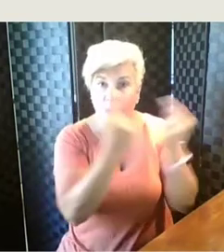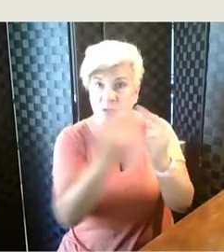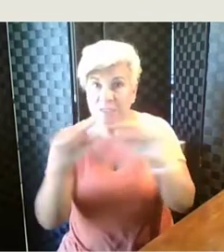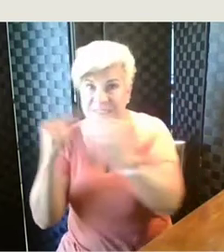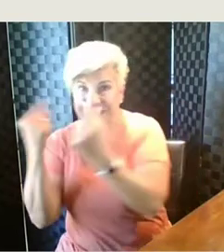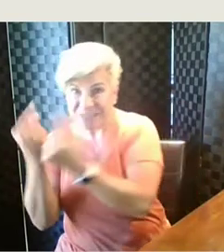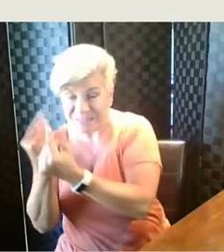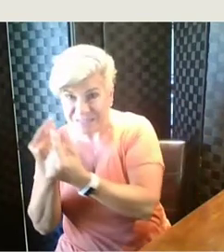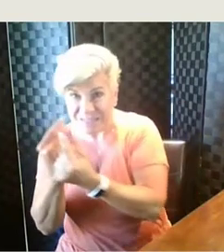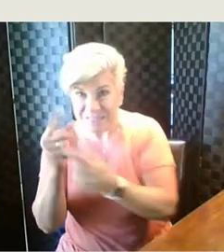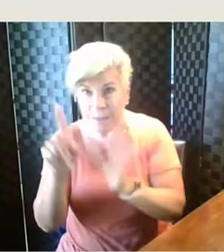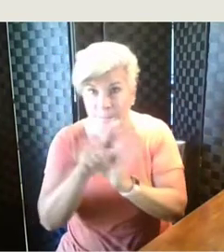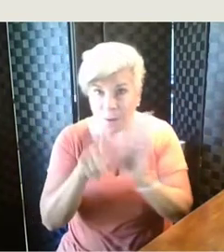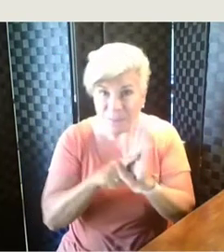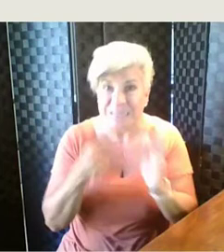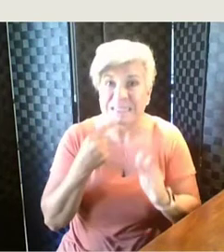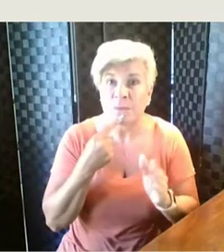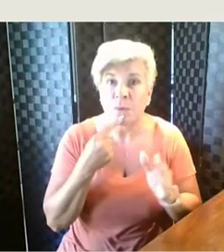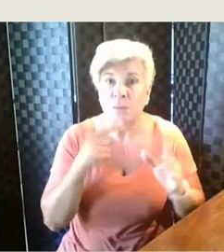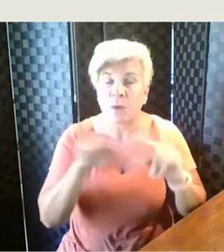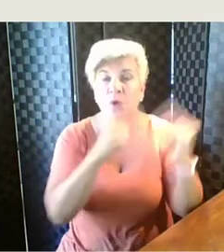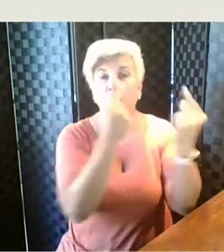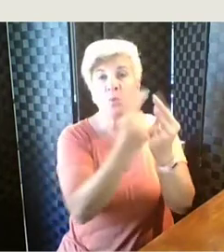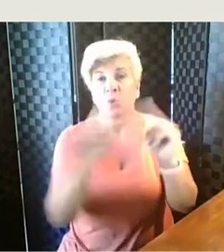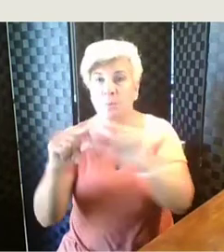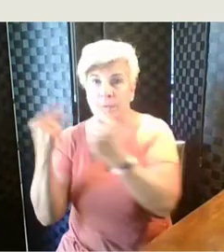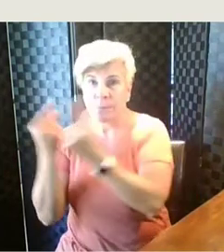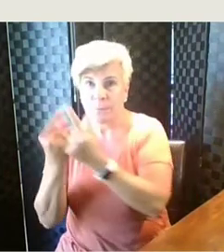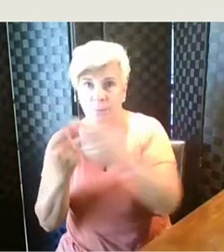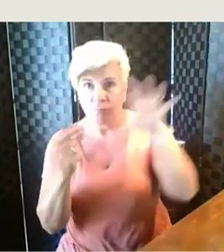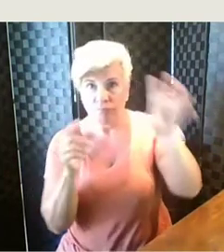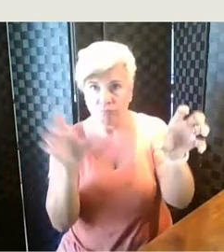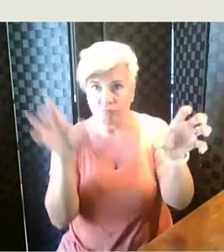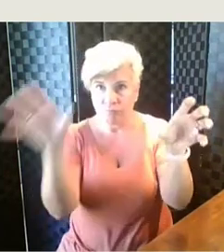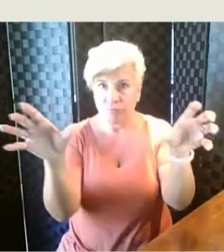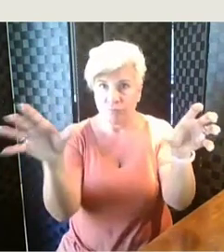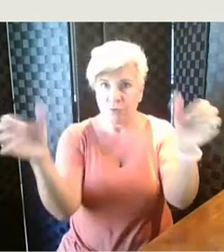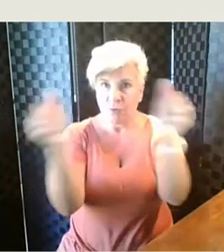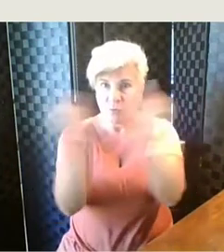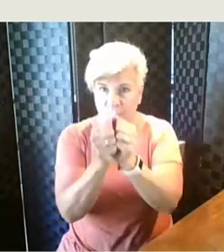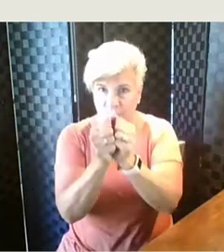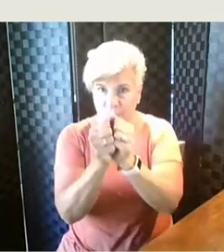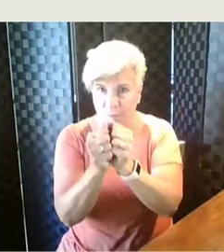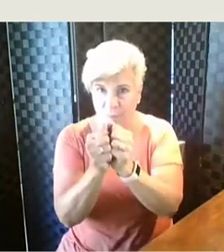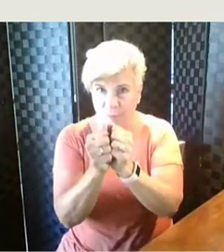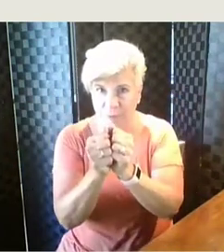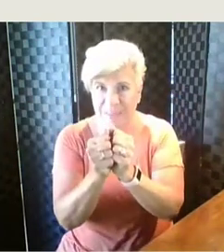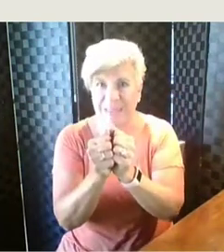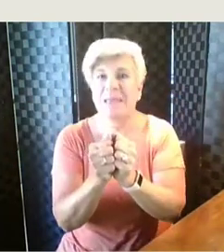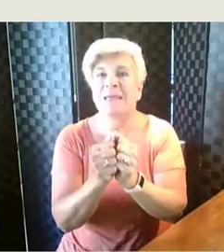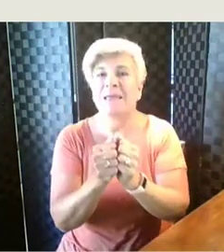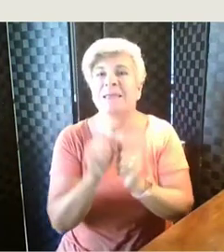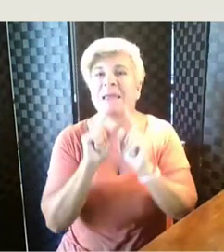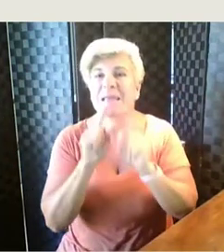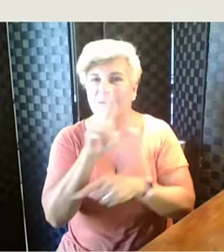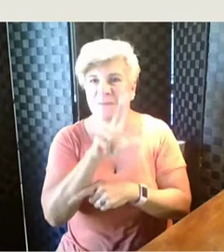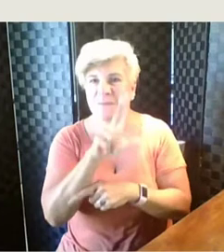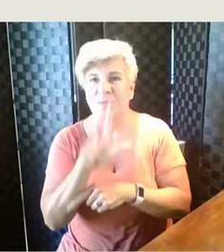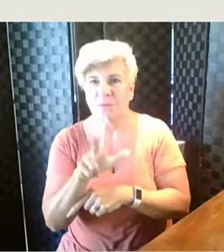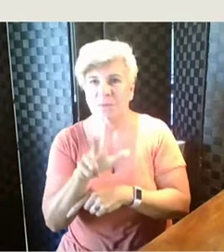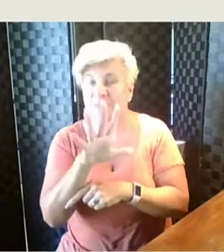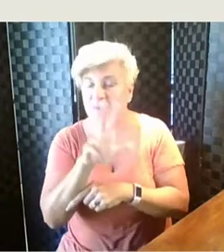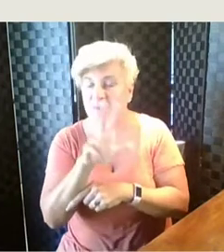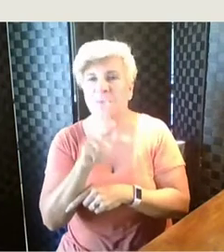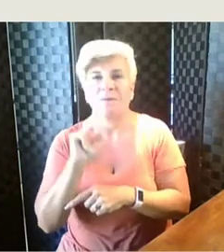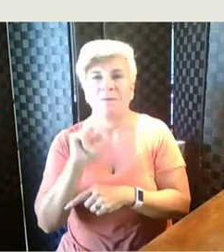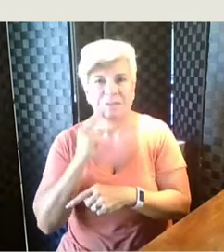add-ins. 10 plus 30 is 40, 7 plus 6 is 13, so the answer is